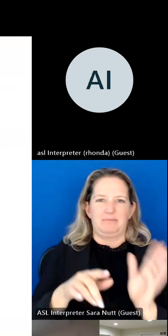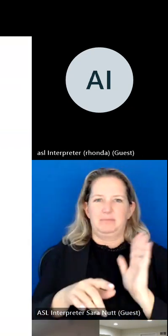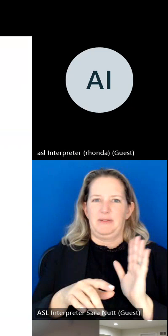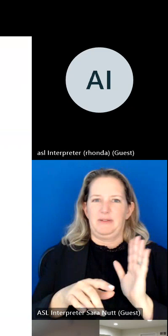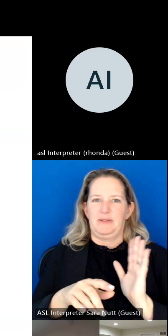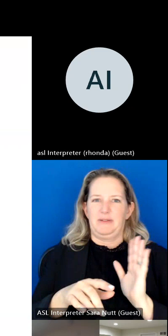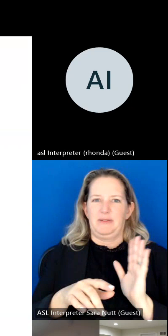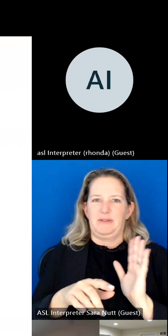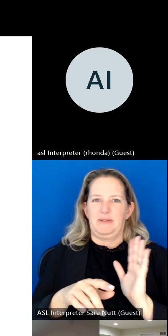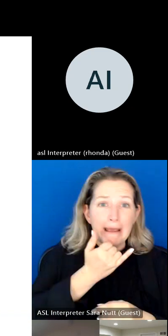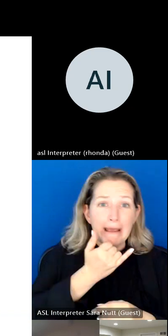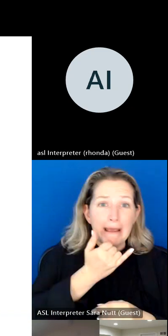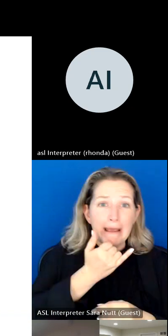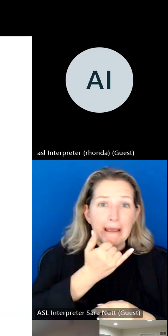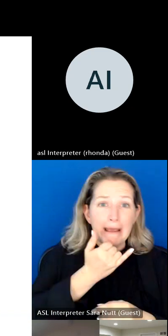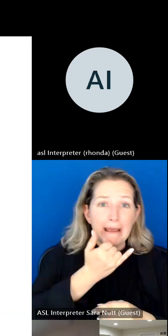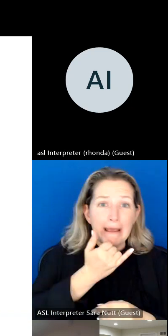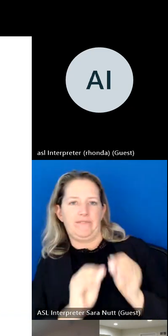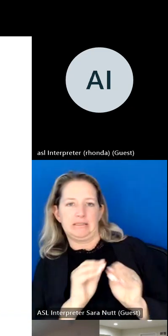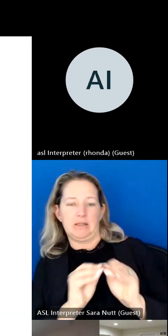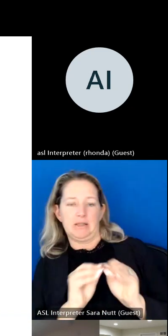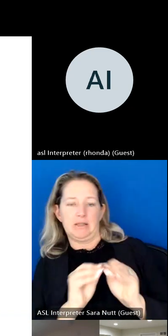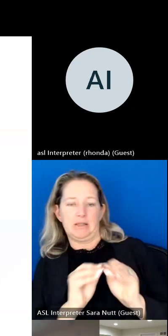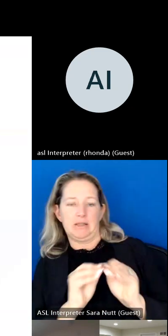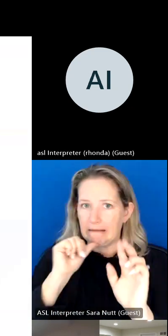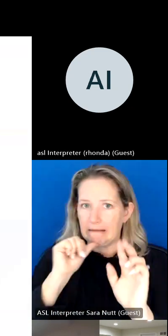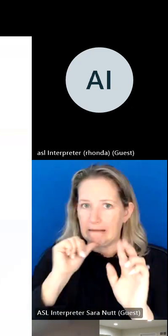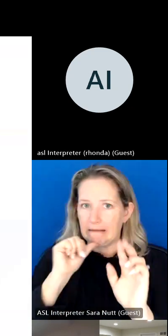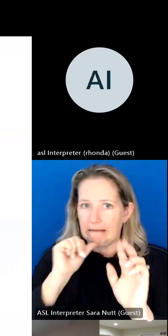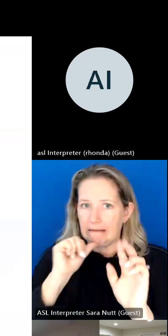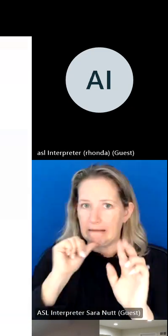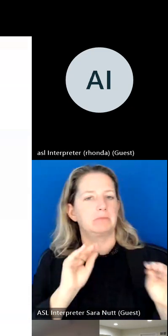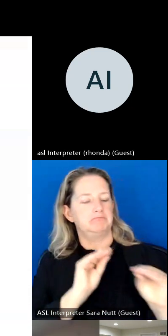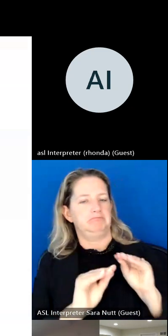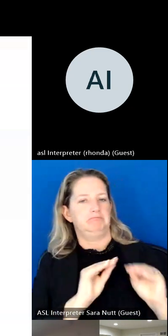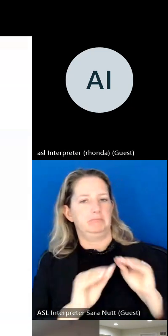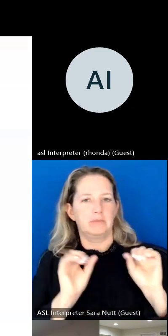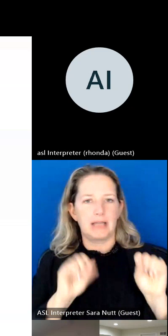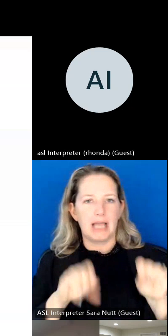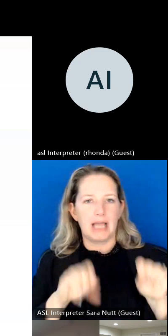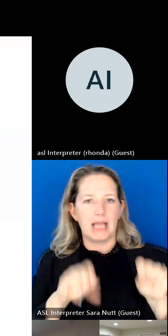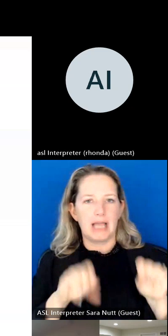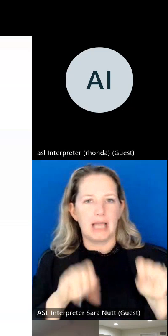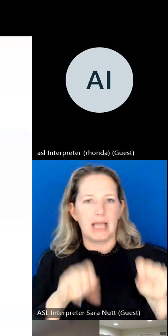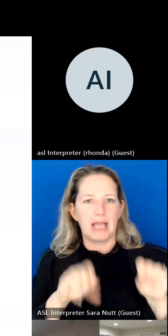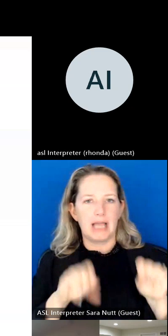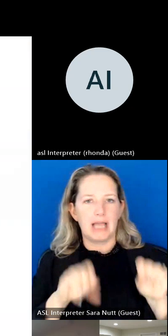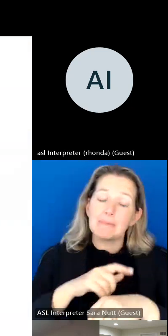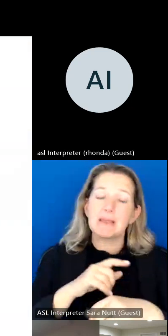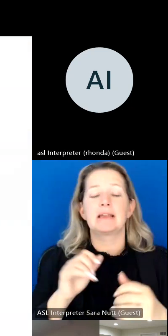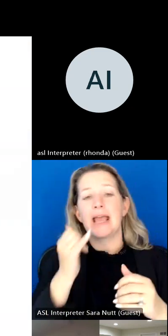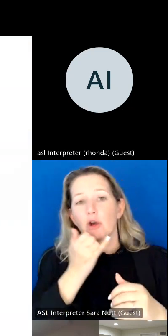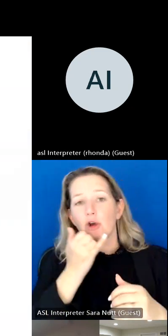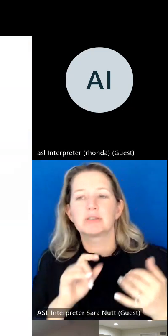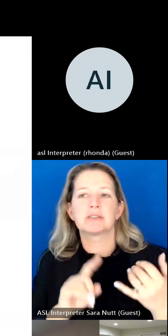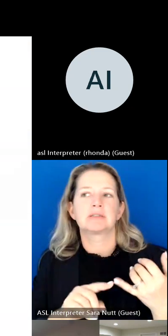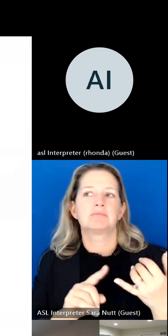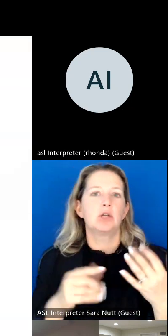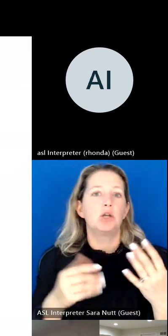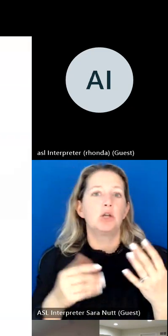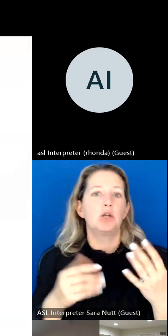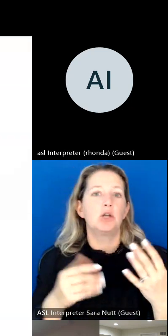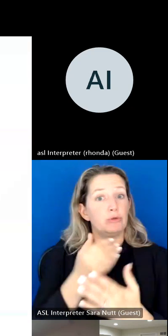very many, but also timing adjustments that Courtney told us about. And then there's new obligations to unexpired accounts, which you would think